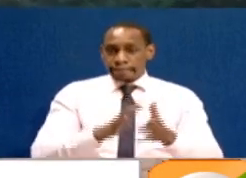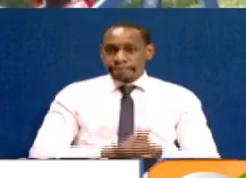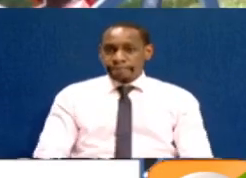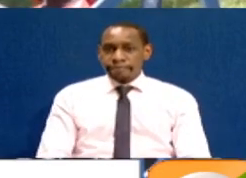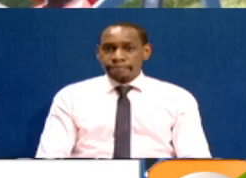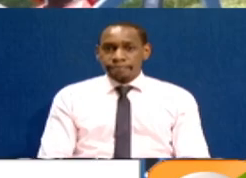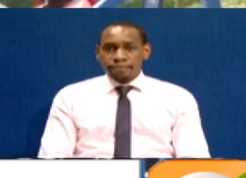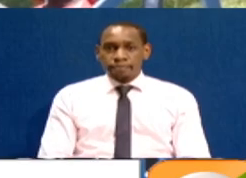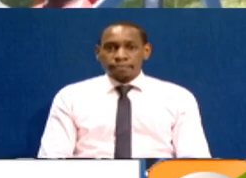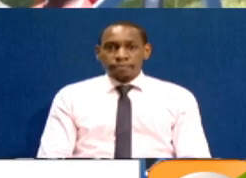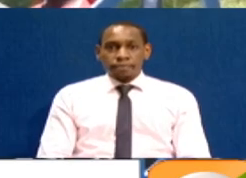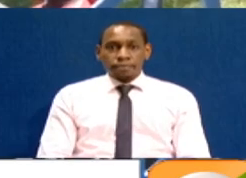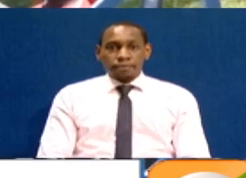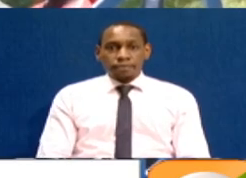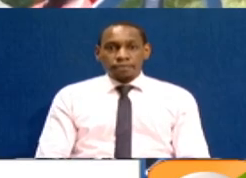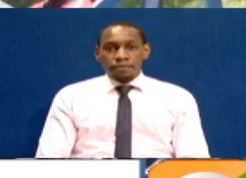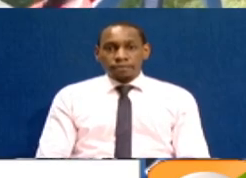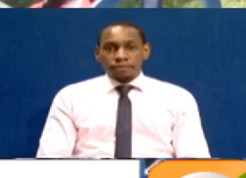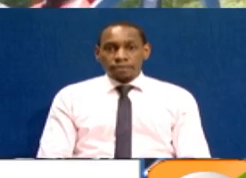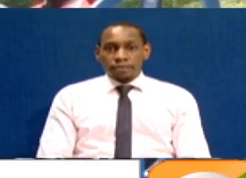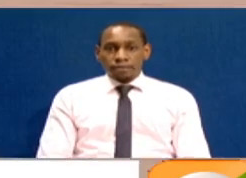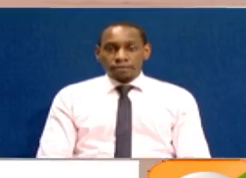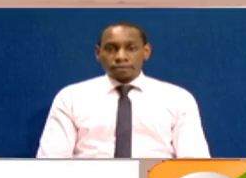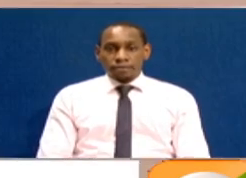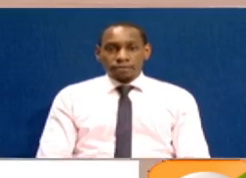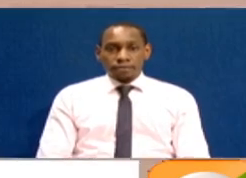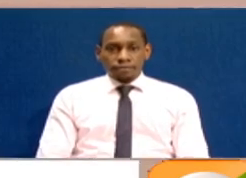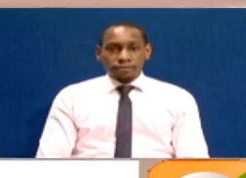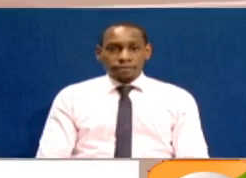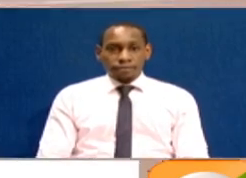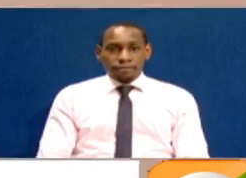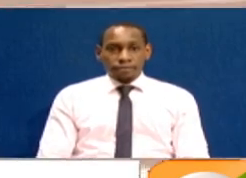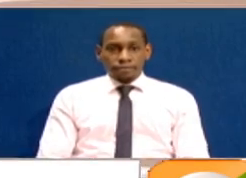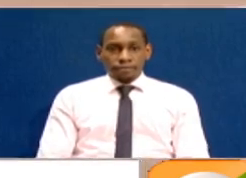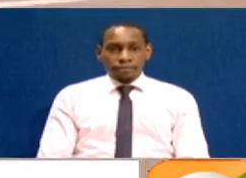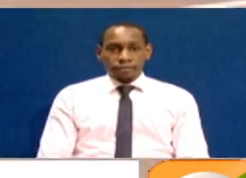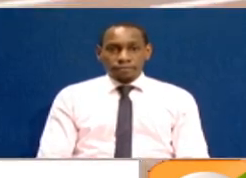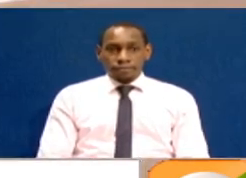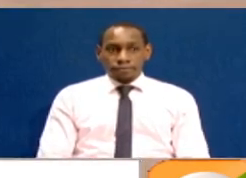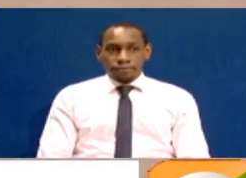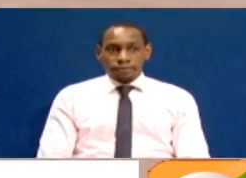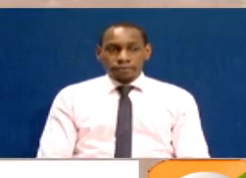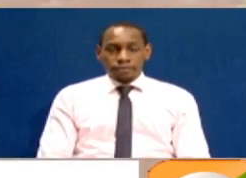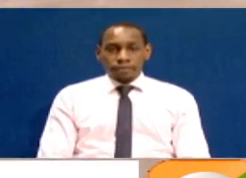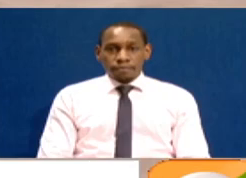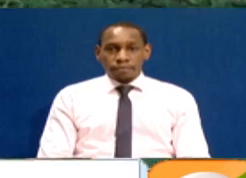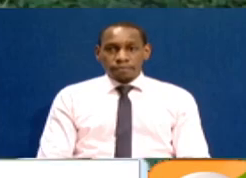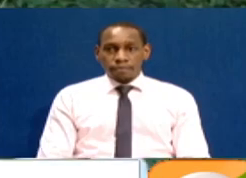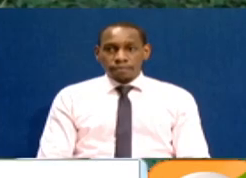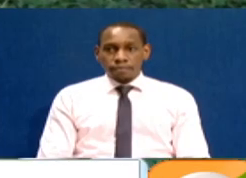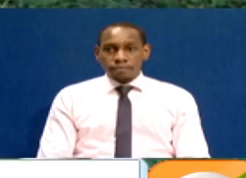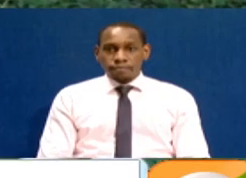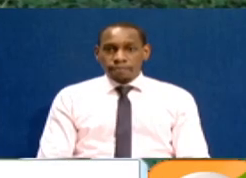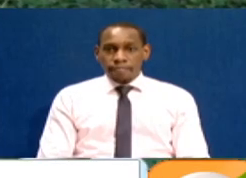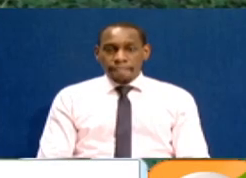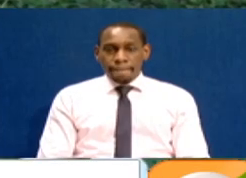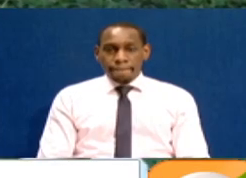Changawa. Okay, 3 minutes.